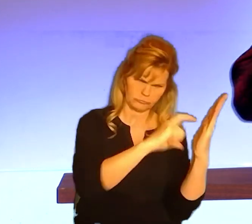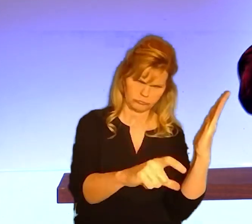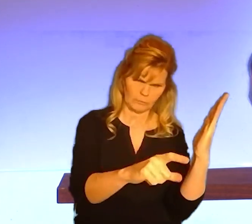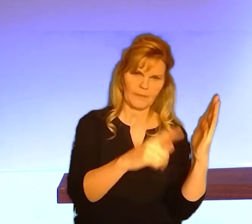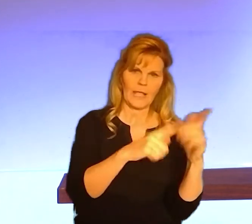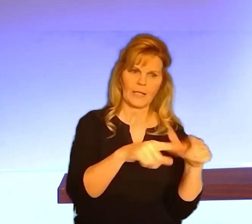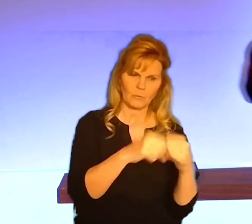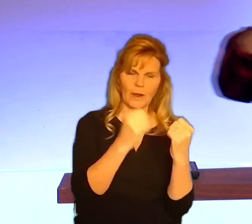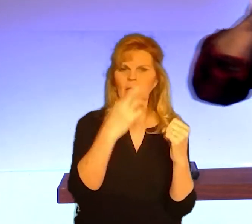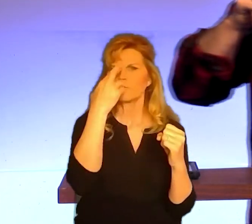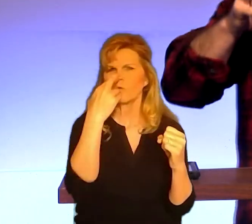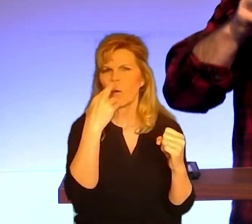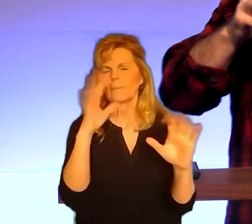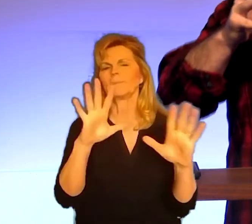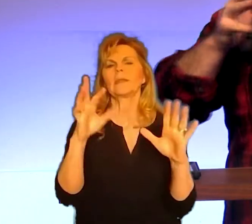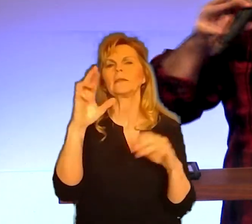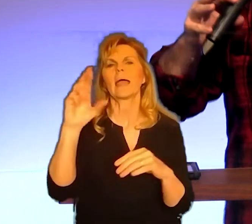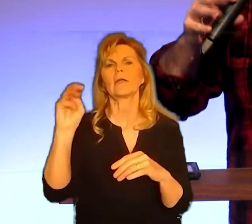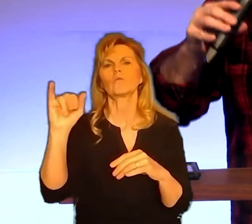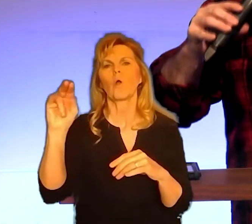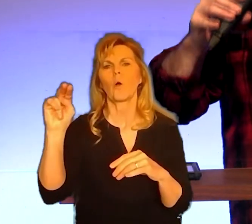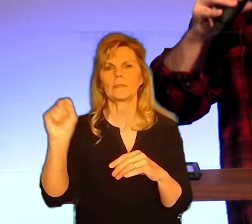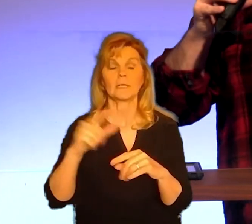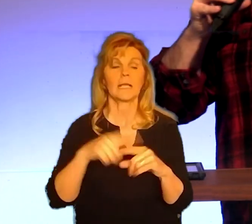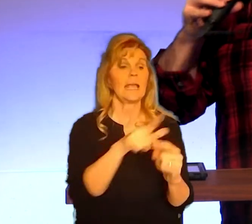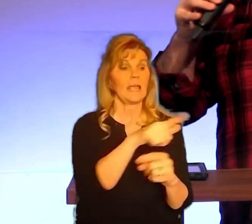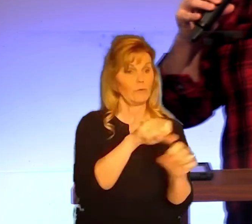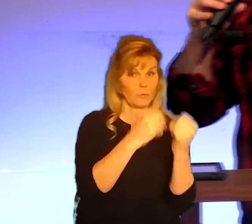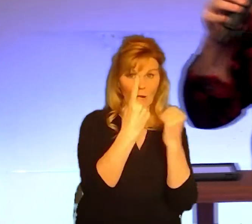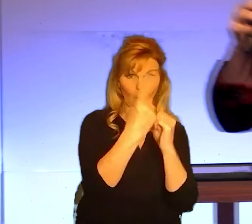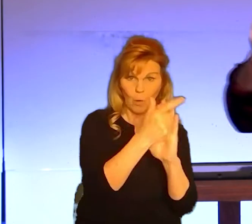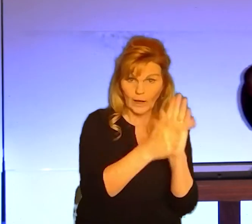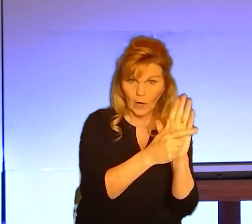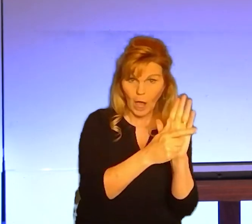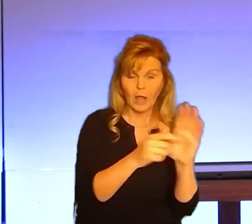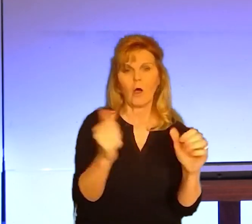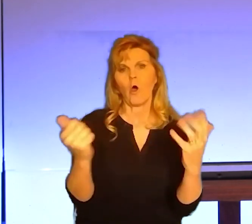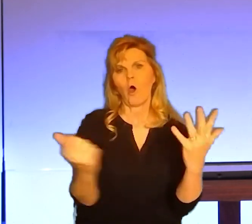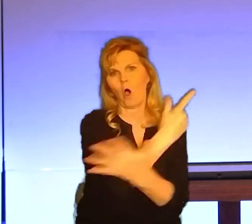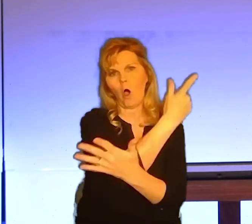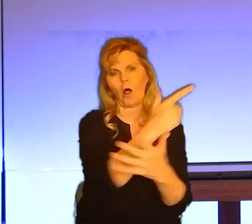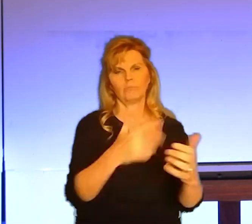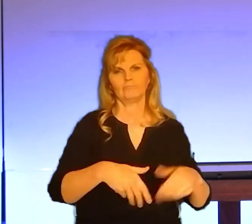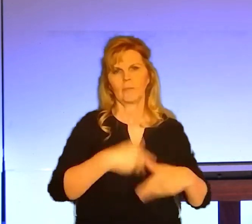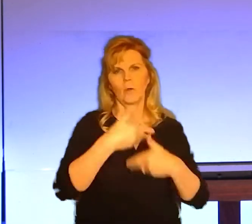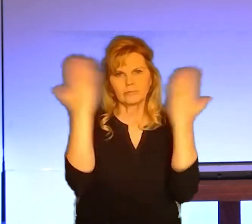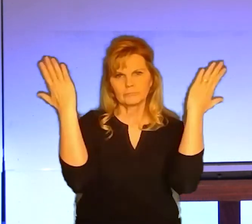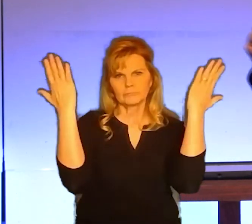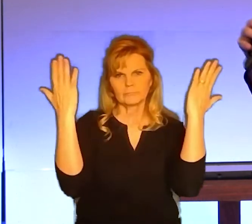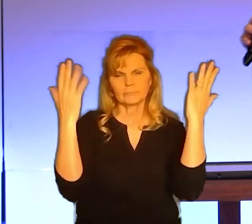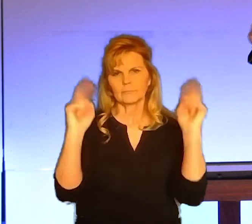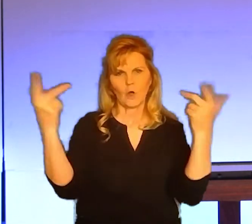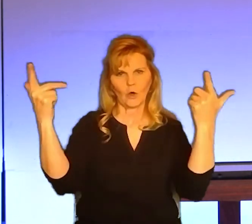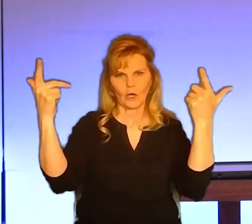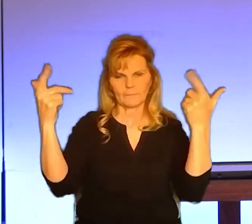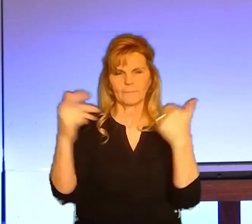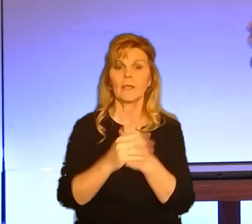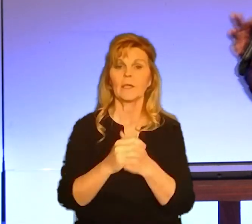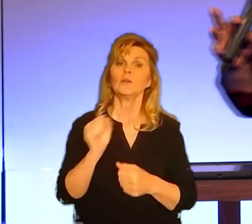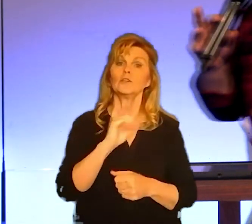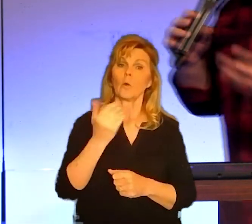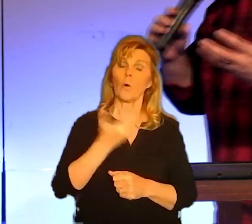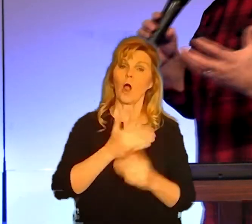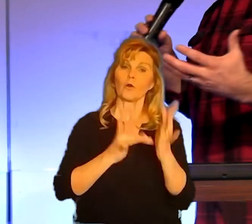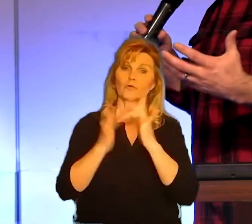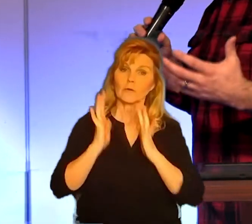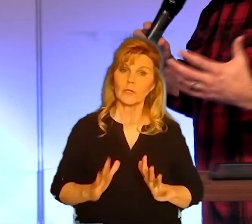then you're guilty of breaking the whole law. And so the goal in our faith and our Christianity and in